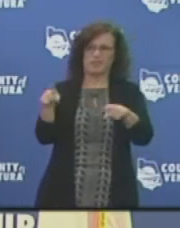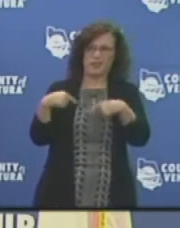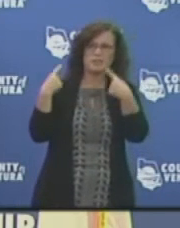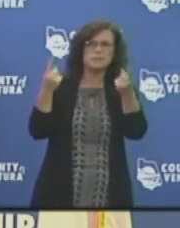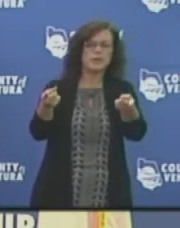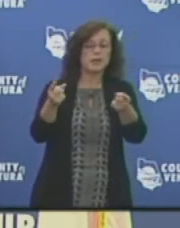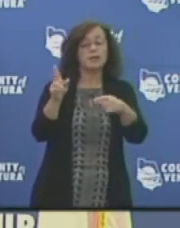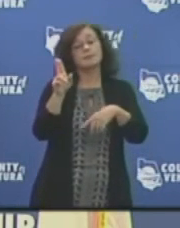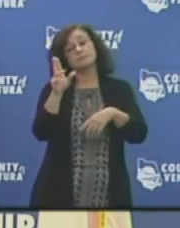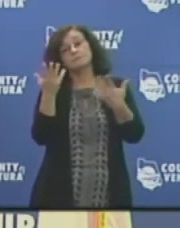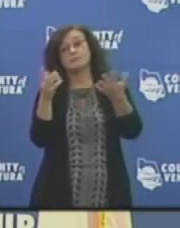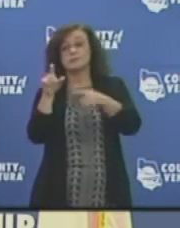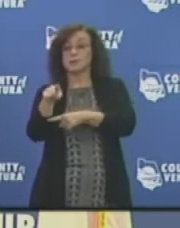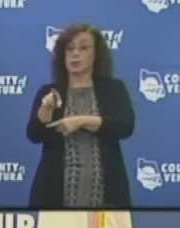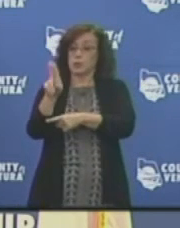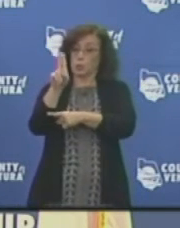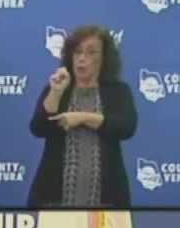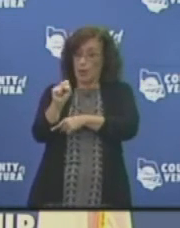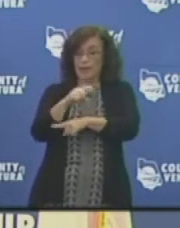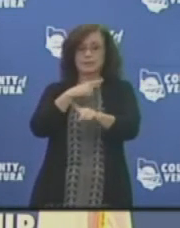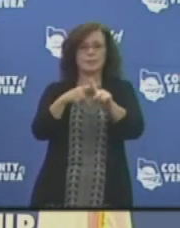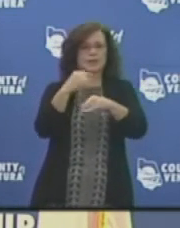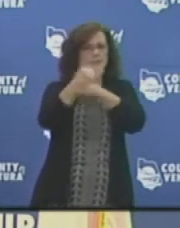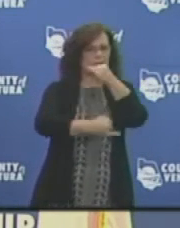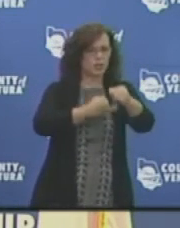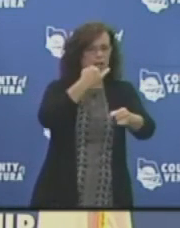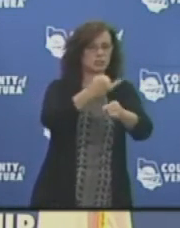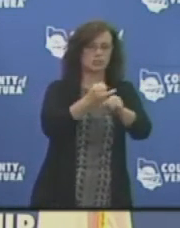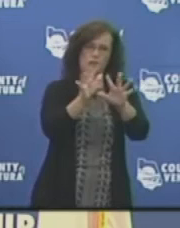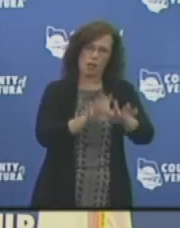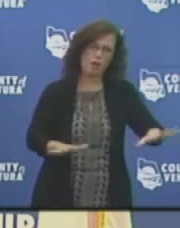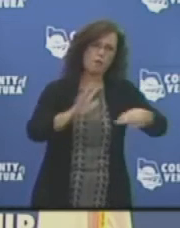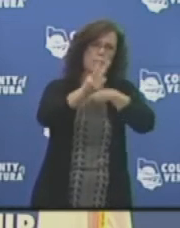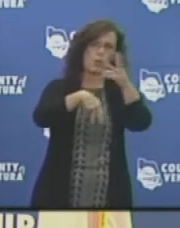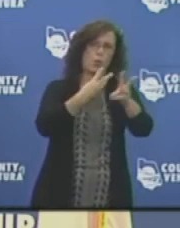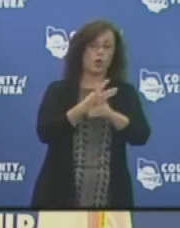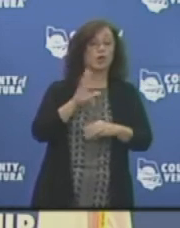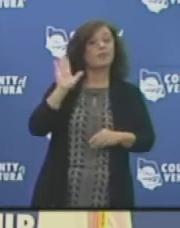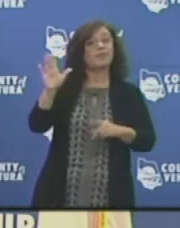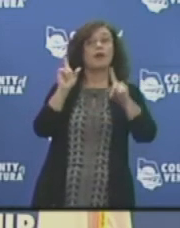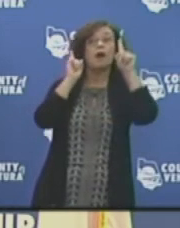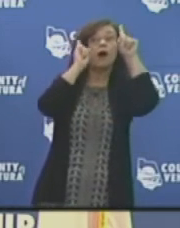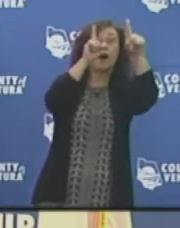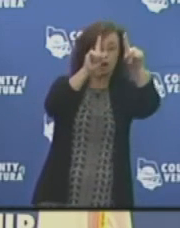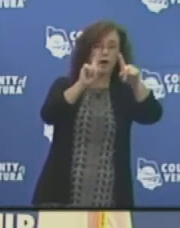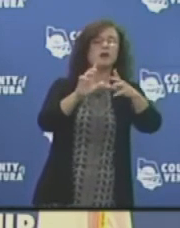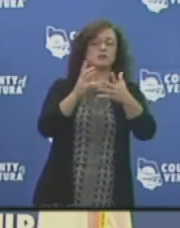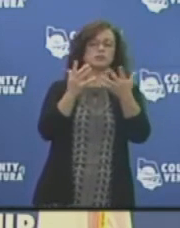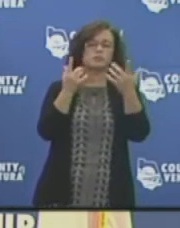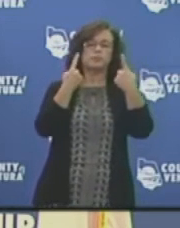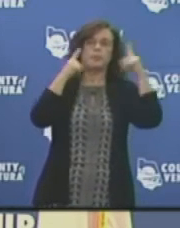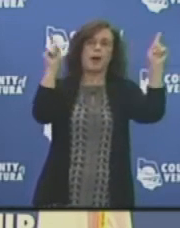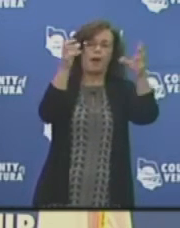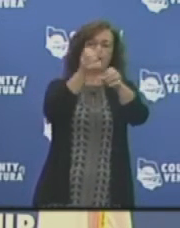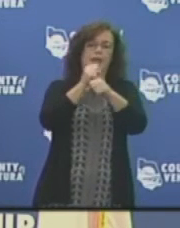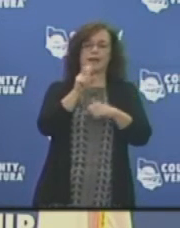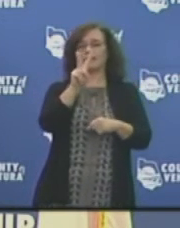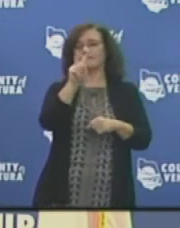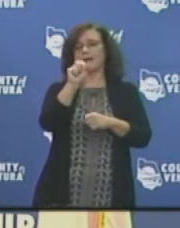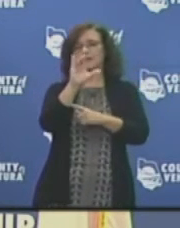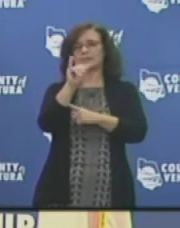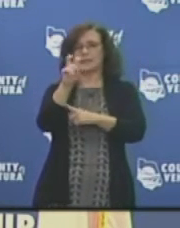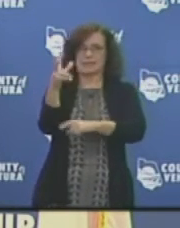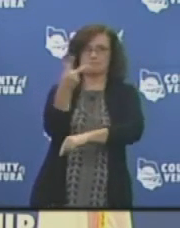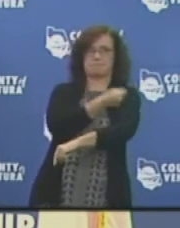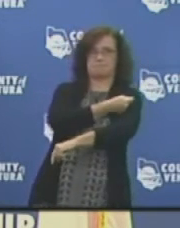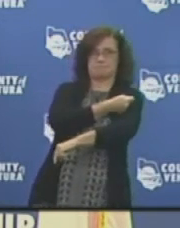U.S. and international worldwide effort to get a safe and effective vaccine on the market as soon as possible. And as most of you